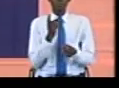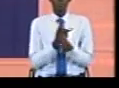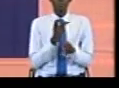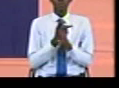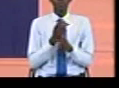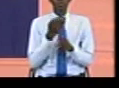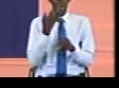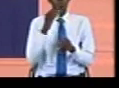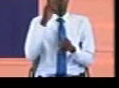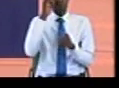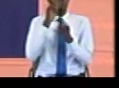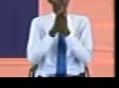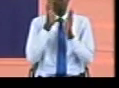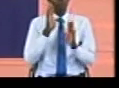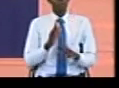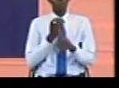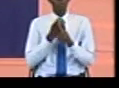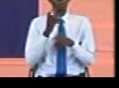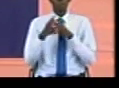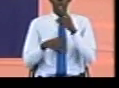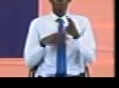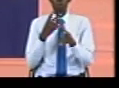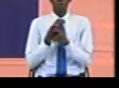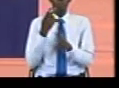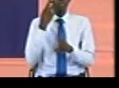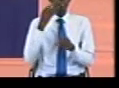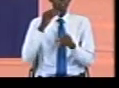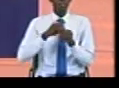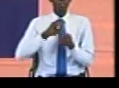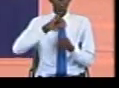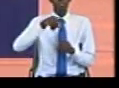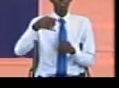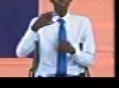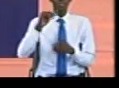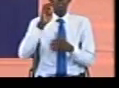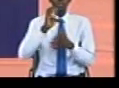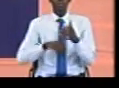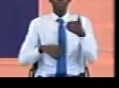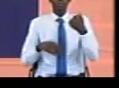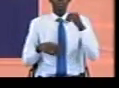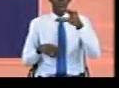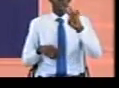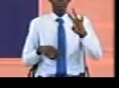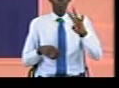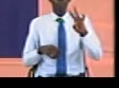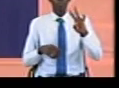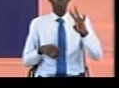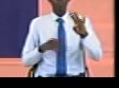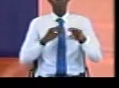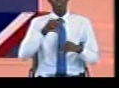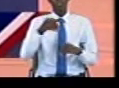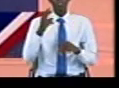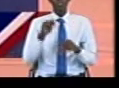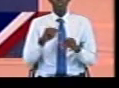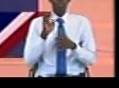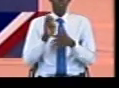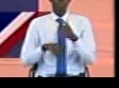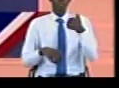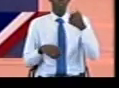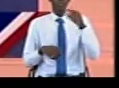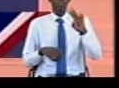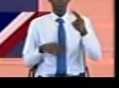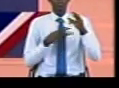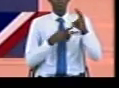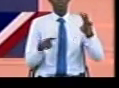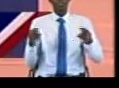world. We're looking at John chapter 17, and we're looking at verse 15. I